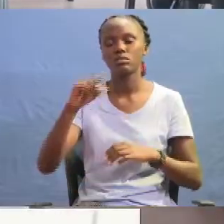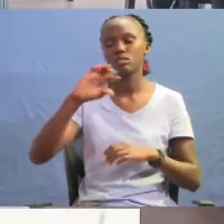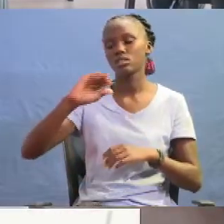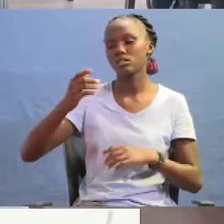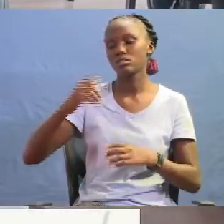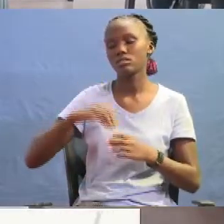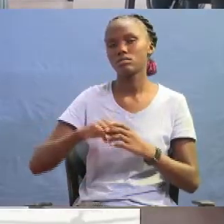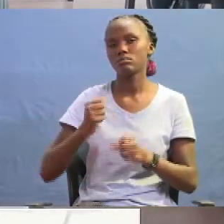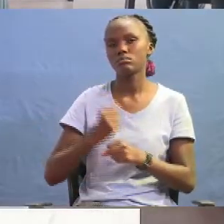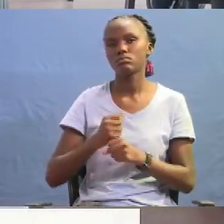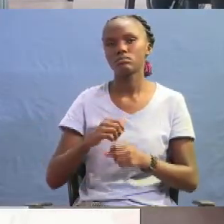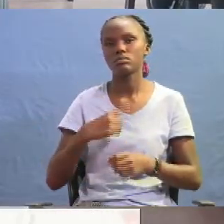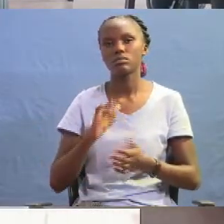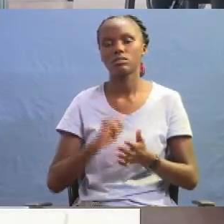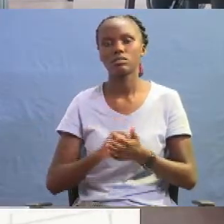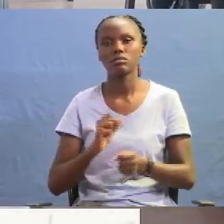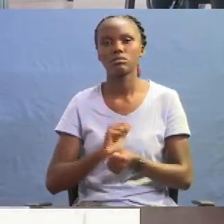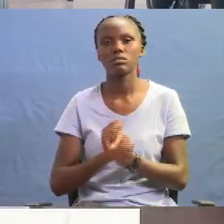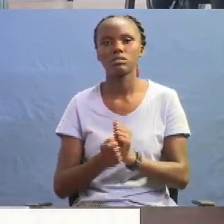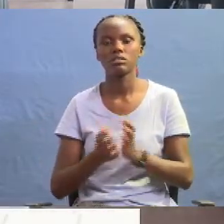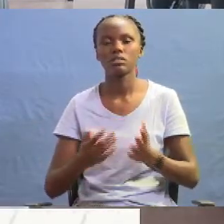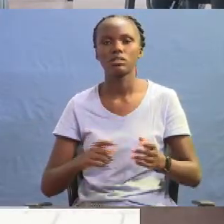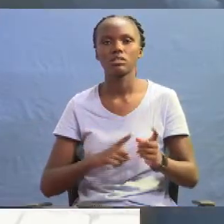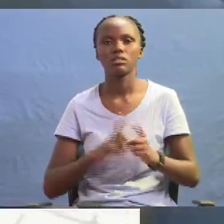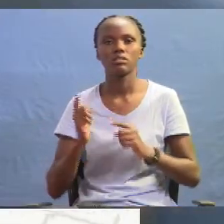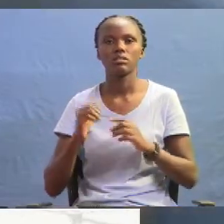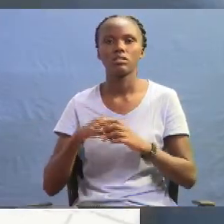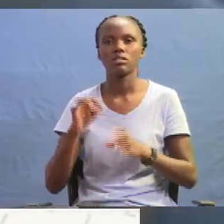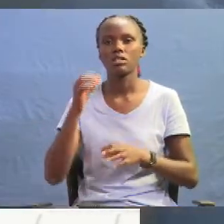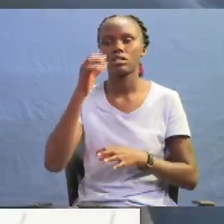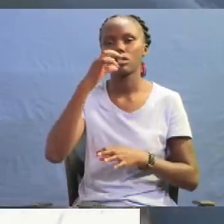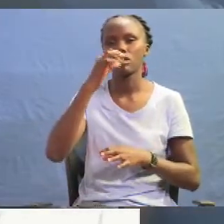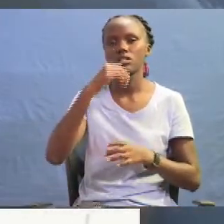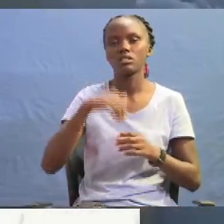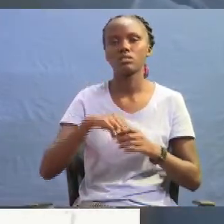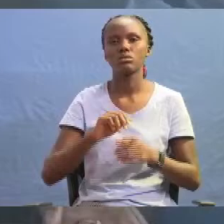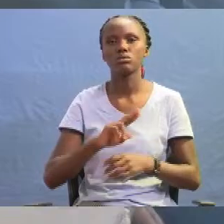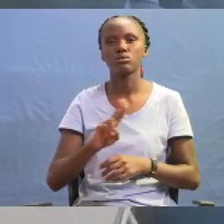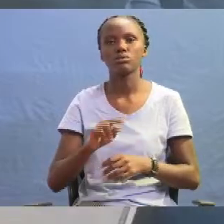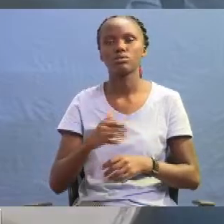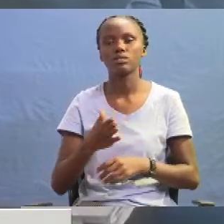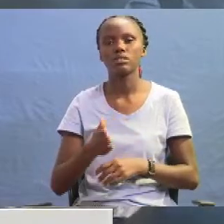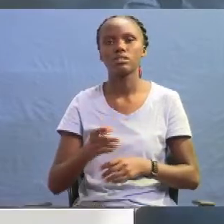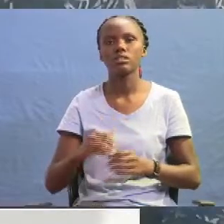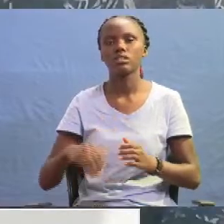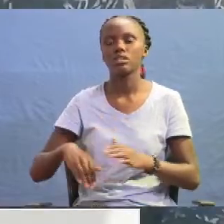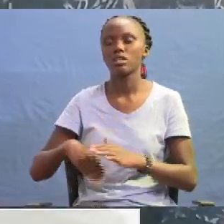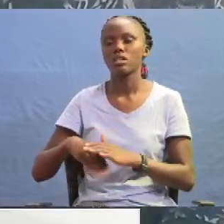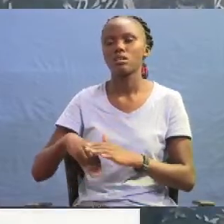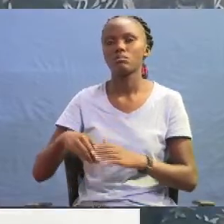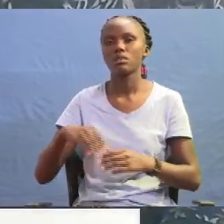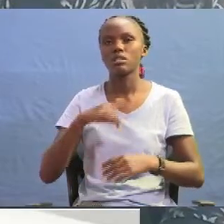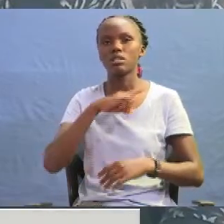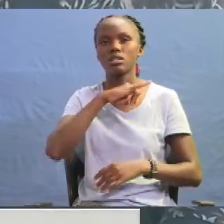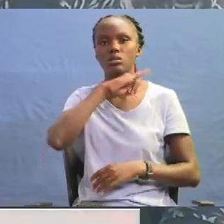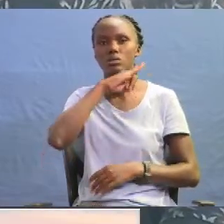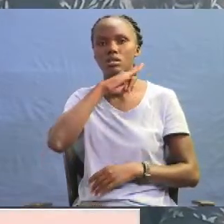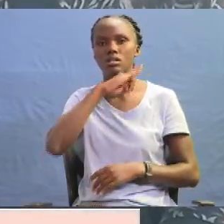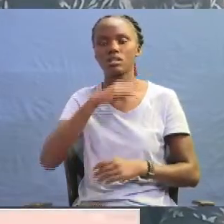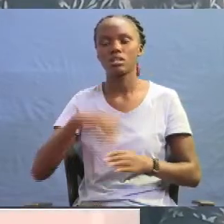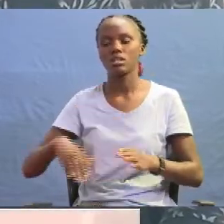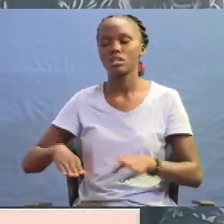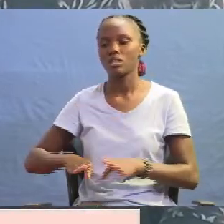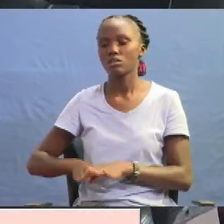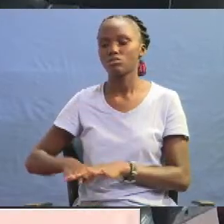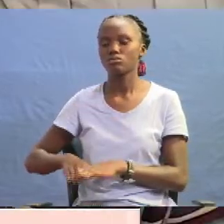Oguso announced a ban on the importation of drugs into the country from the neighboring country Uganda through the cross borders in